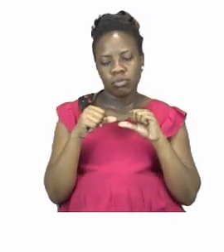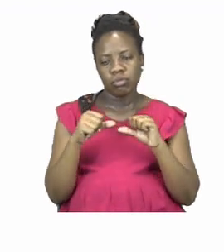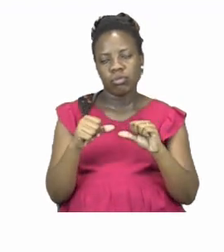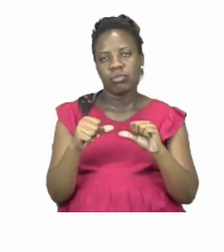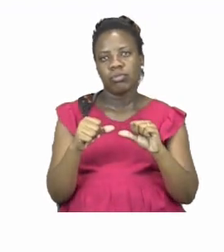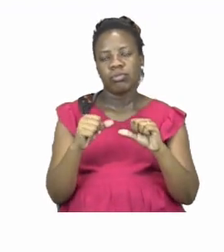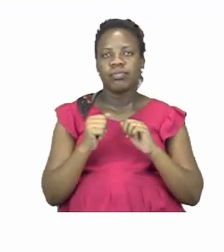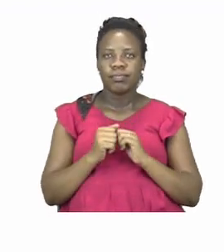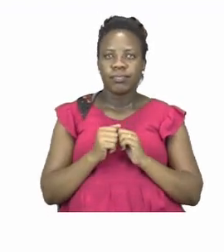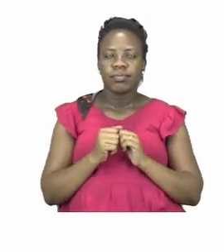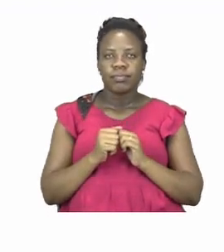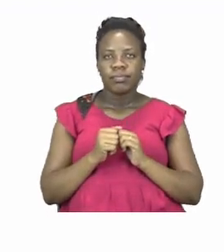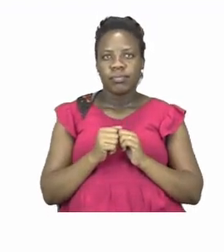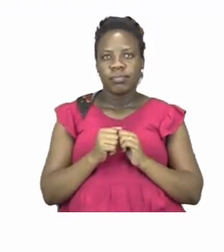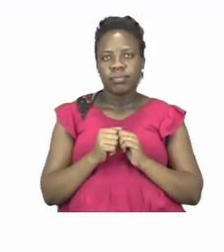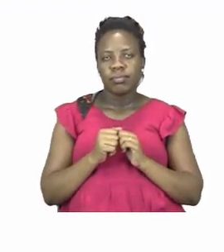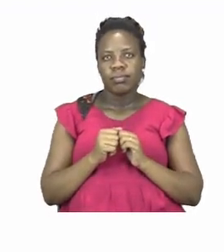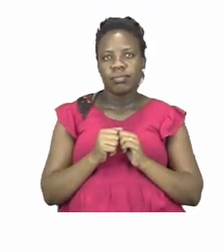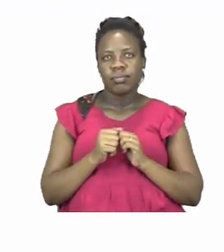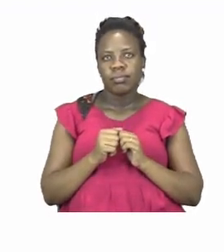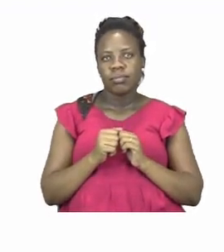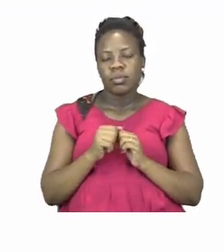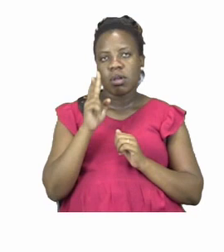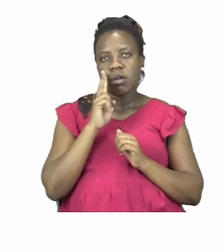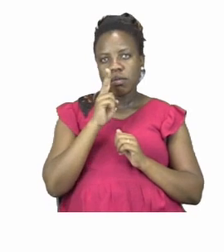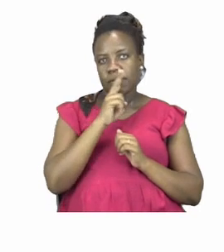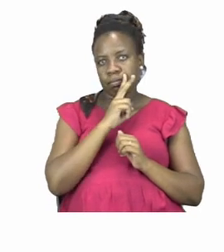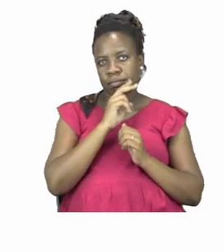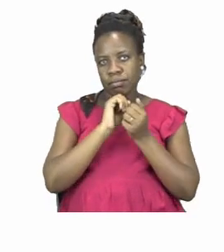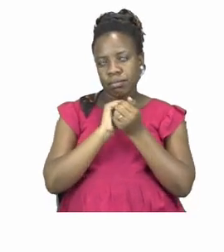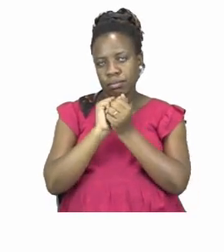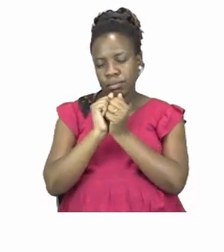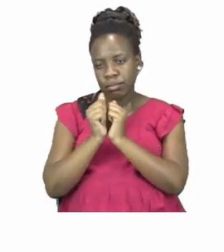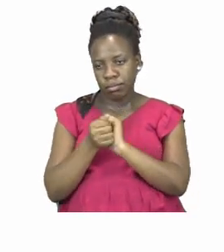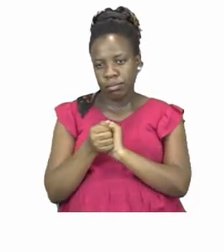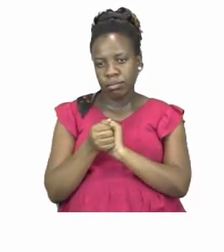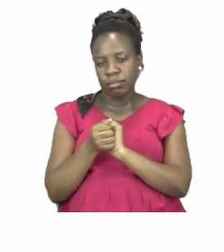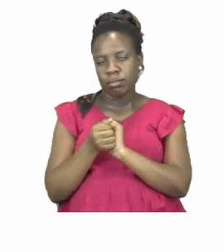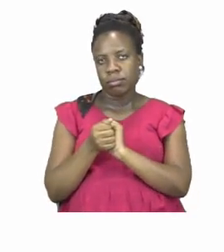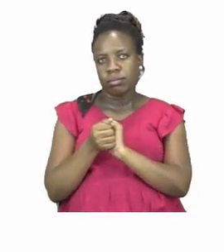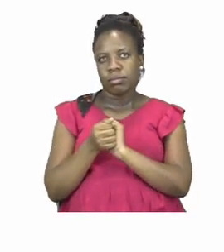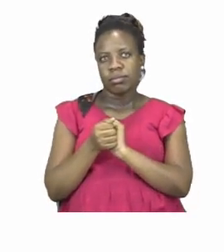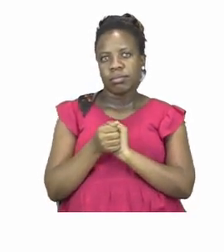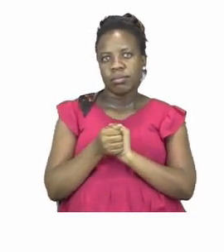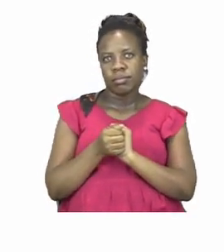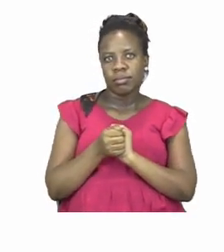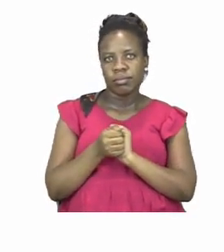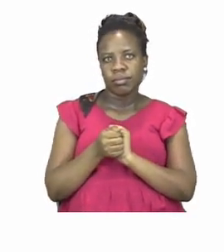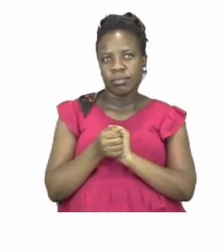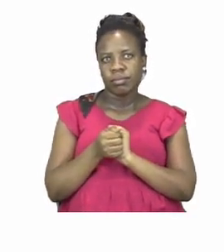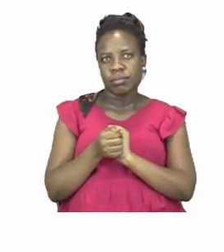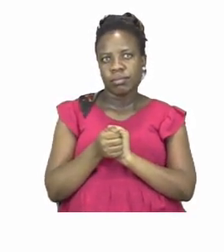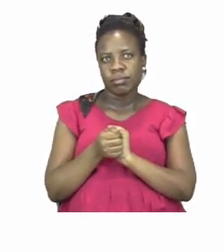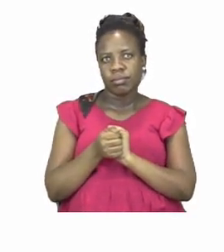happening. So, we need to change our verb into a word that allows us to continue the action.